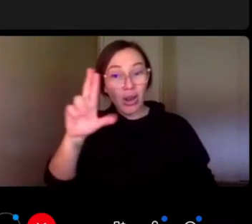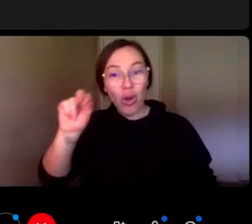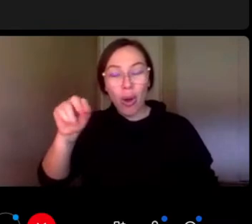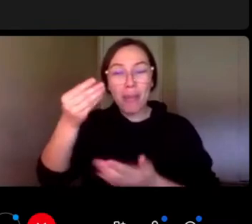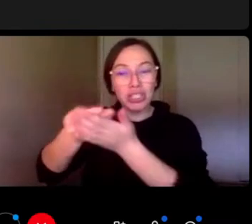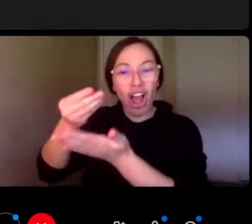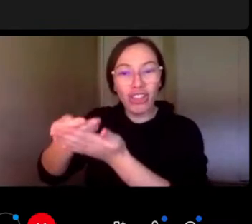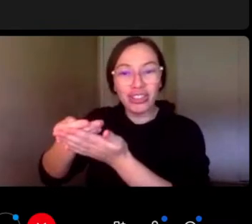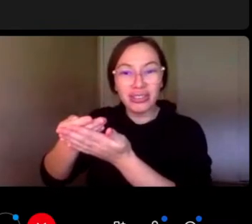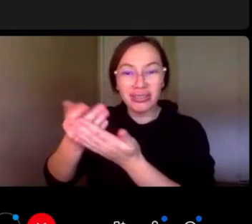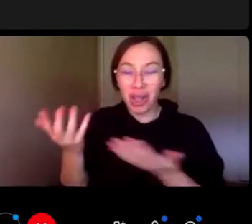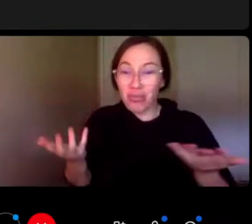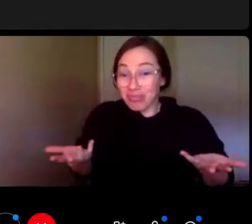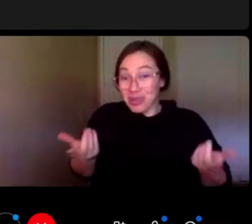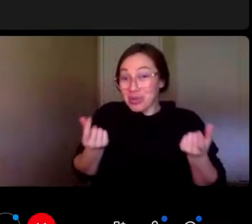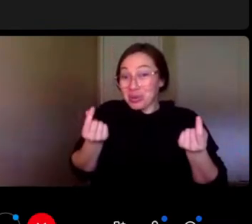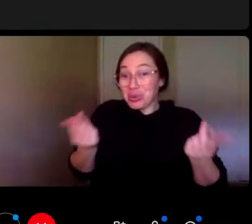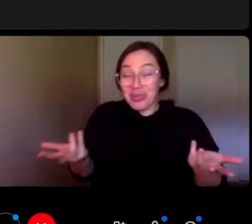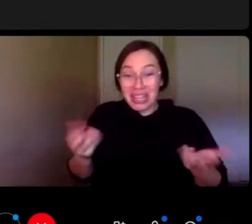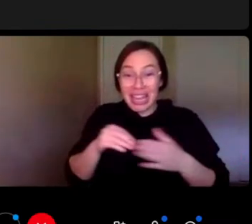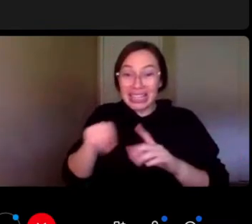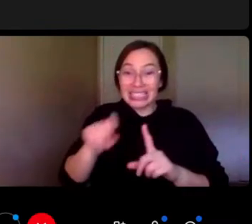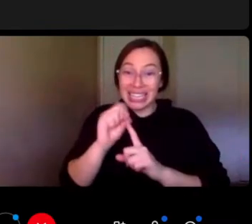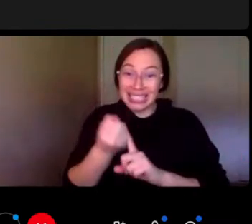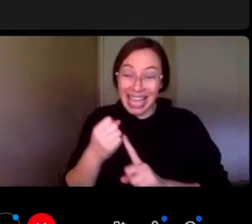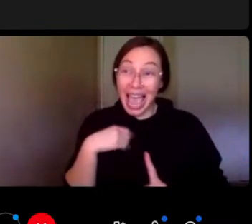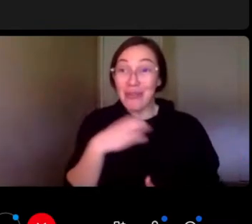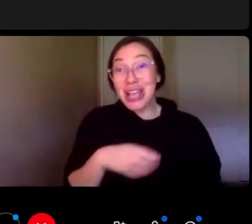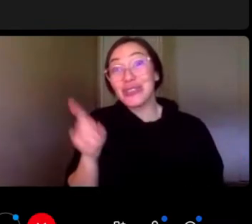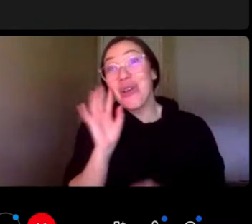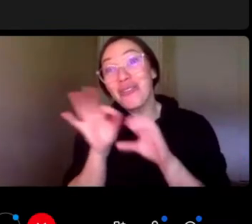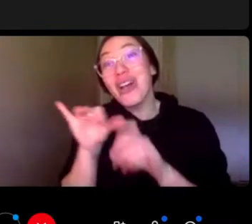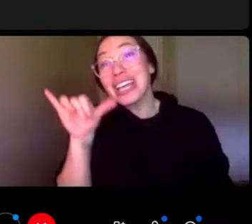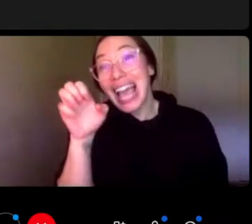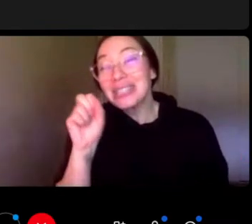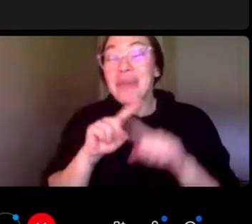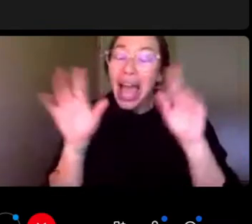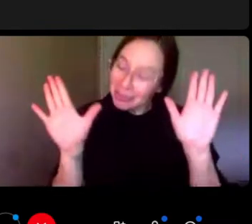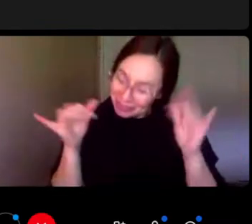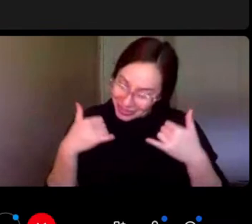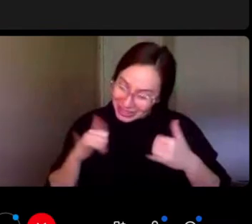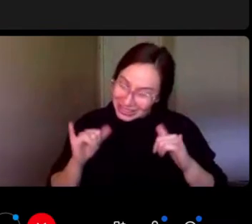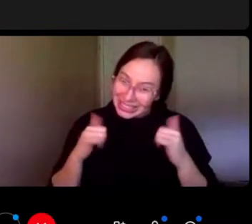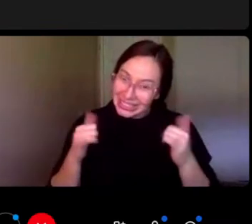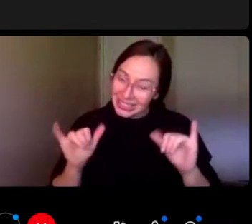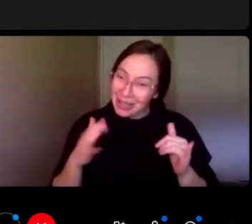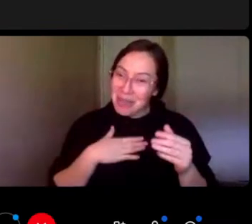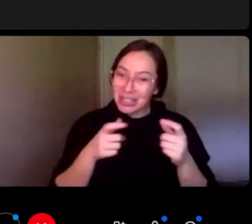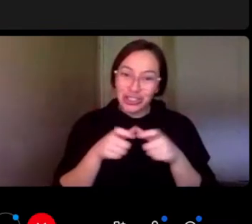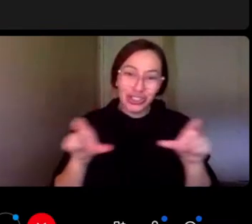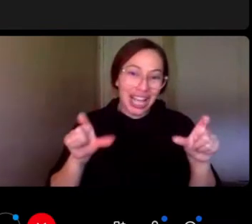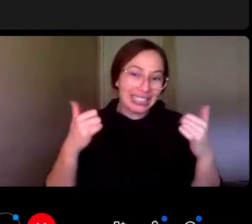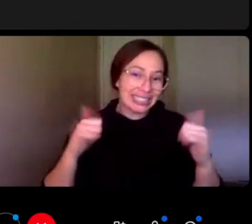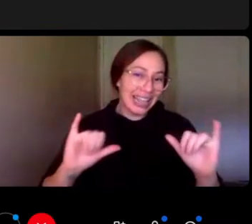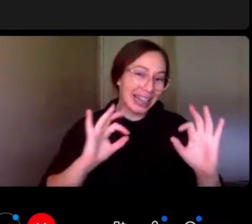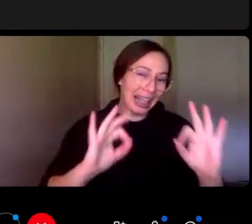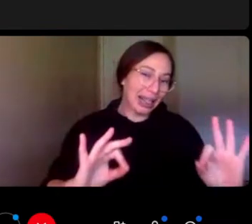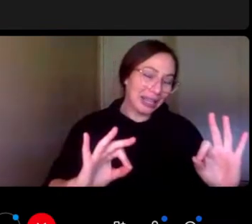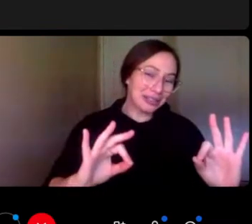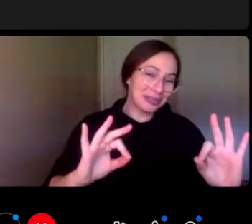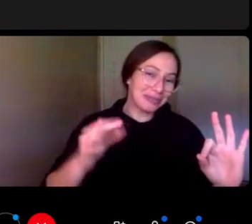you do? In this case, I wish you would have voted yes, but still my check still cleared. So all worked